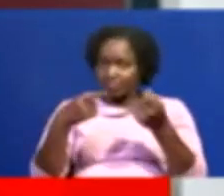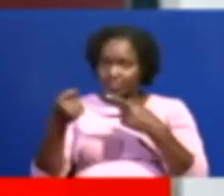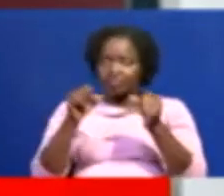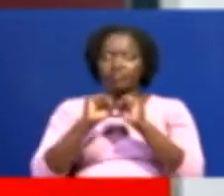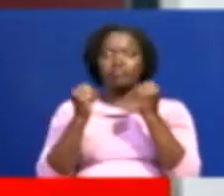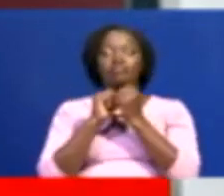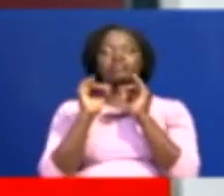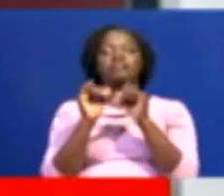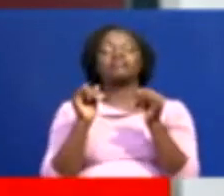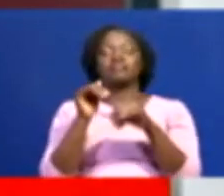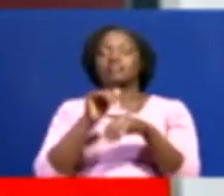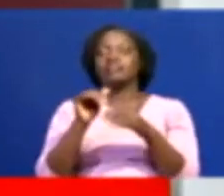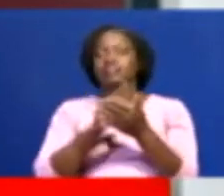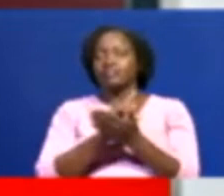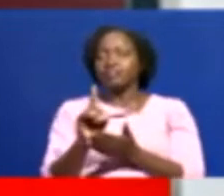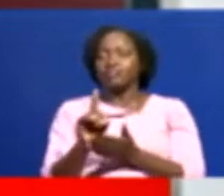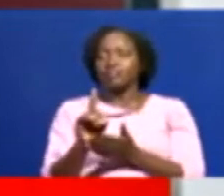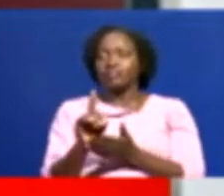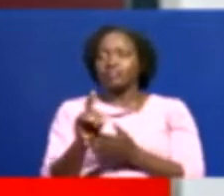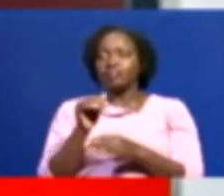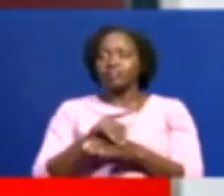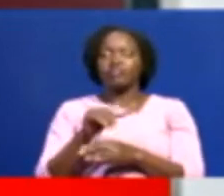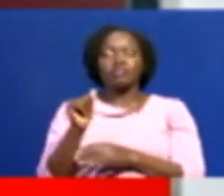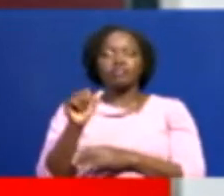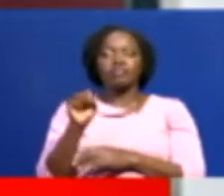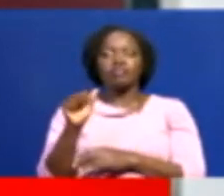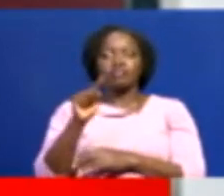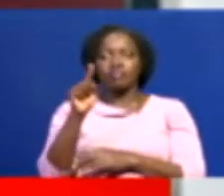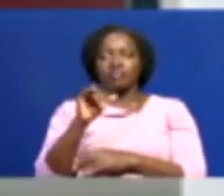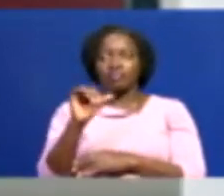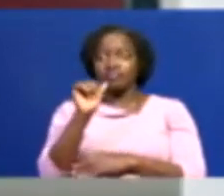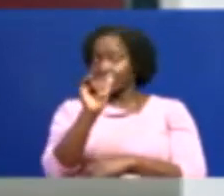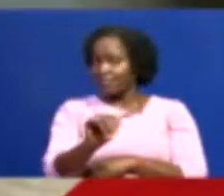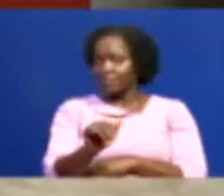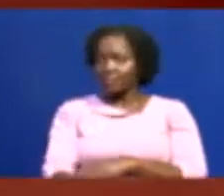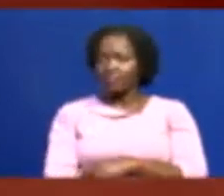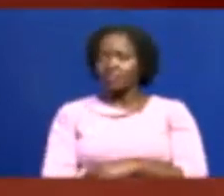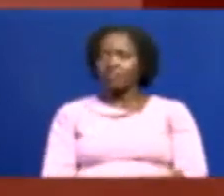social media platforms at KBC Channel 1, at Abdiaziz Hashim 1. Don't go too far.